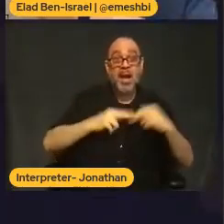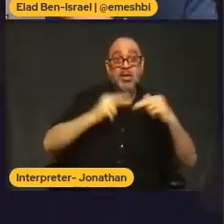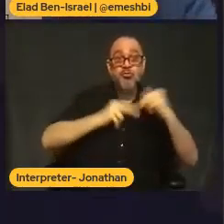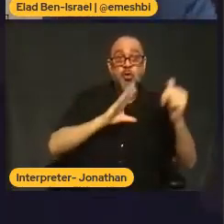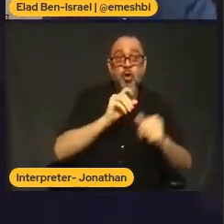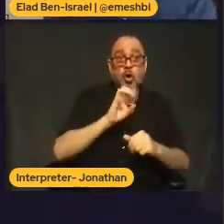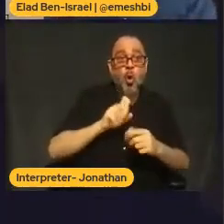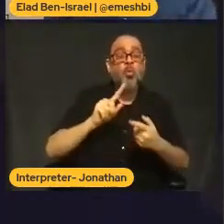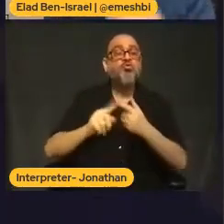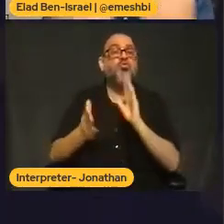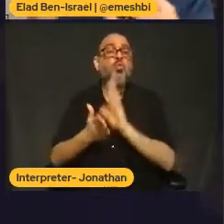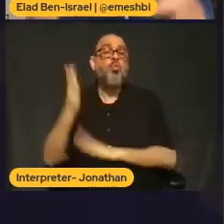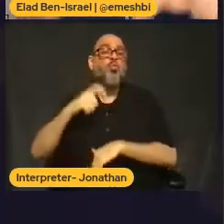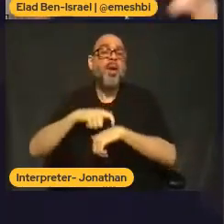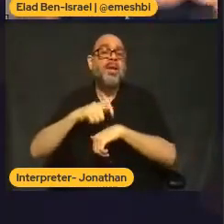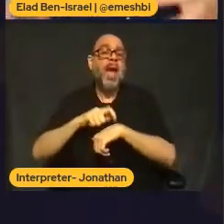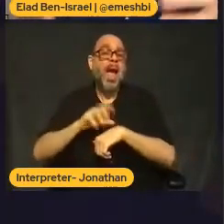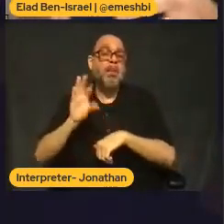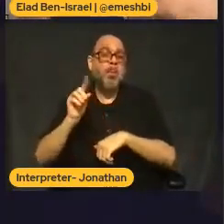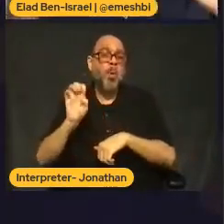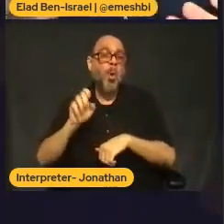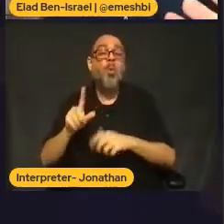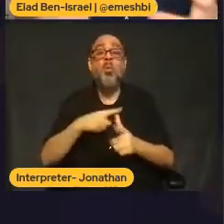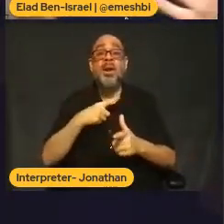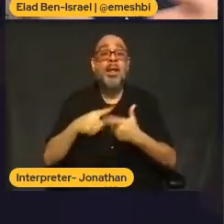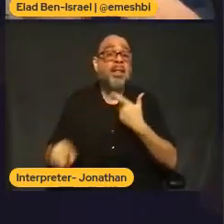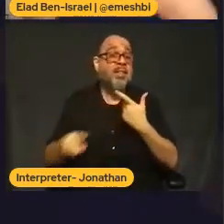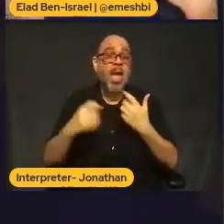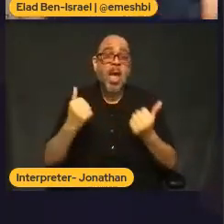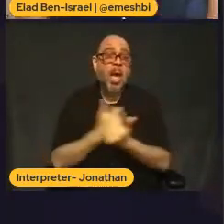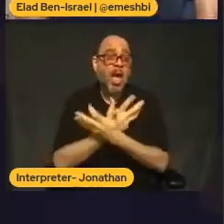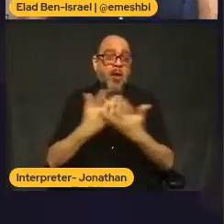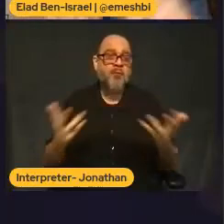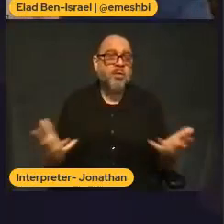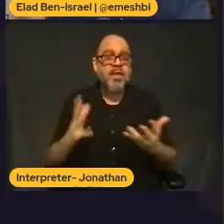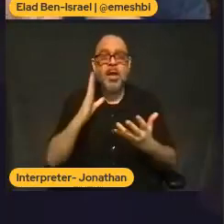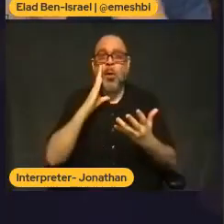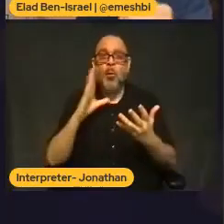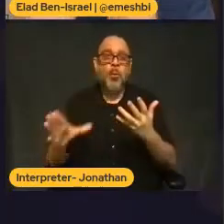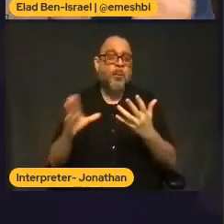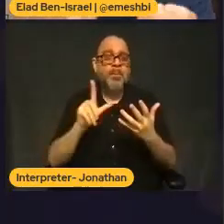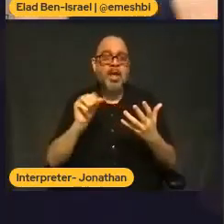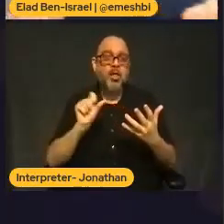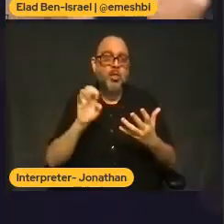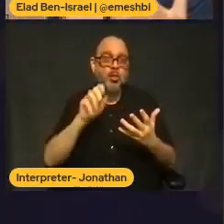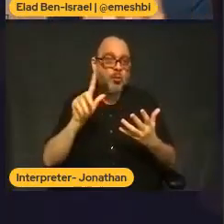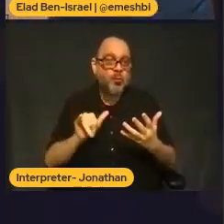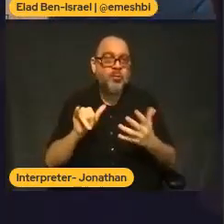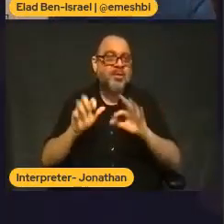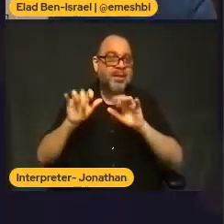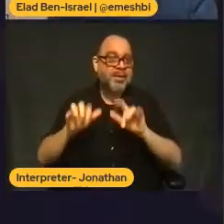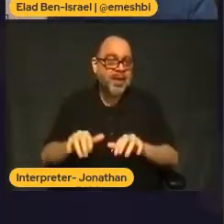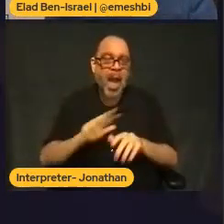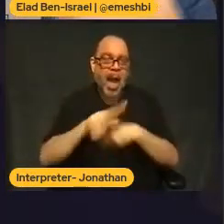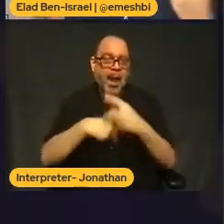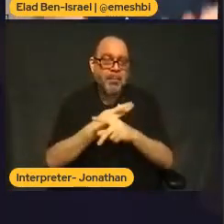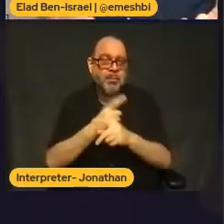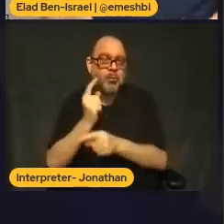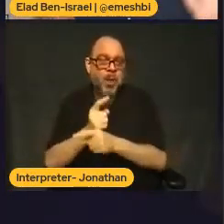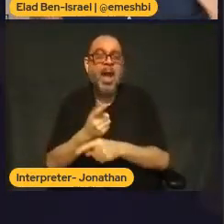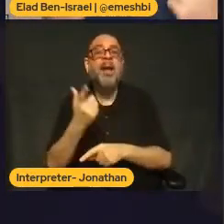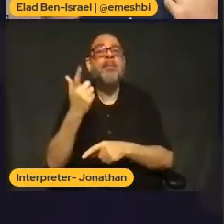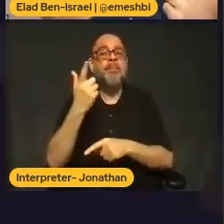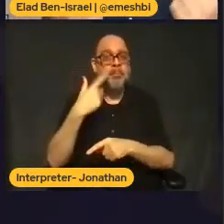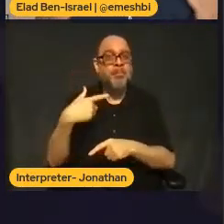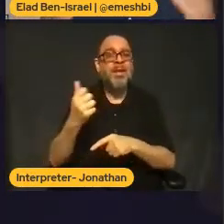runtime code. And obviously, all of that is going to be loosely typed, right? Because the name of the key is something that I don't know here. And so to